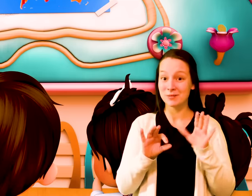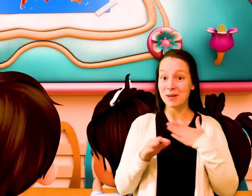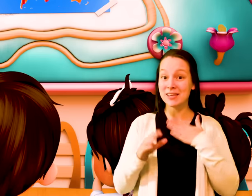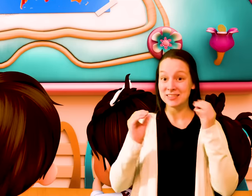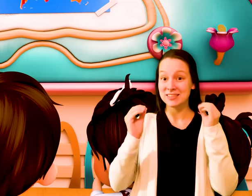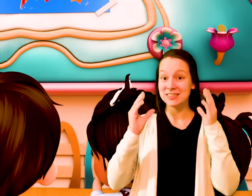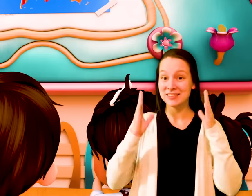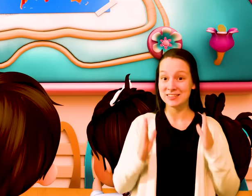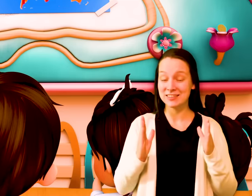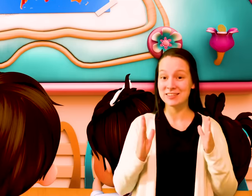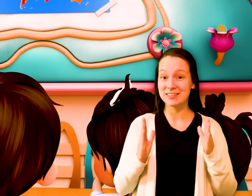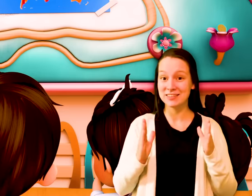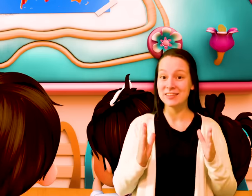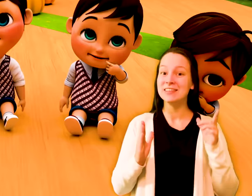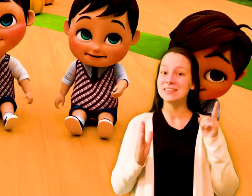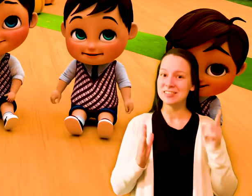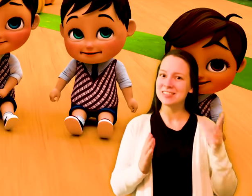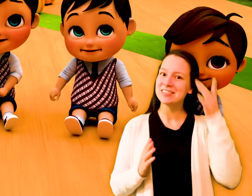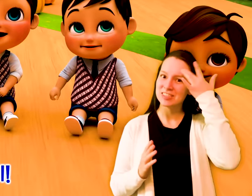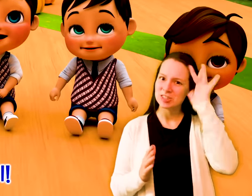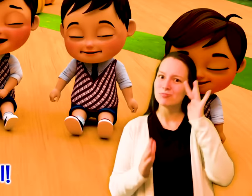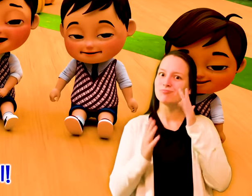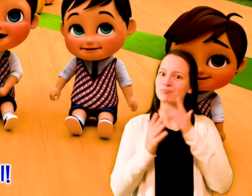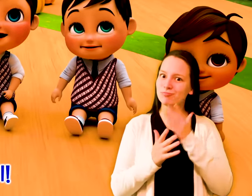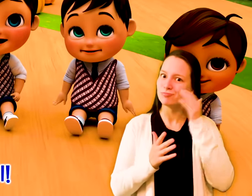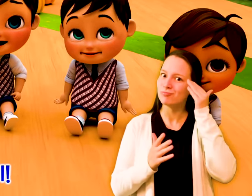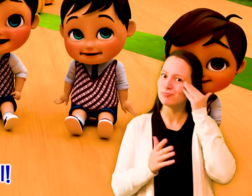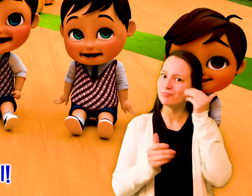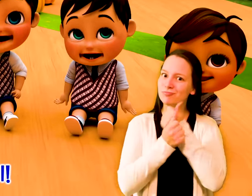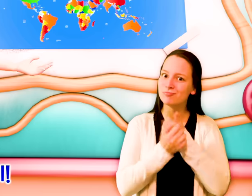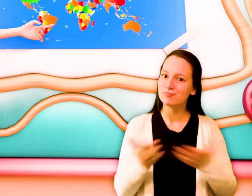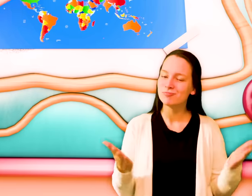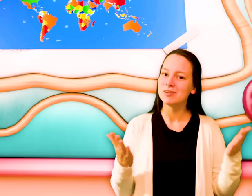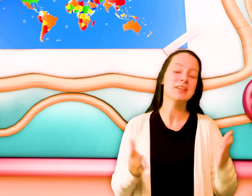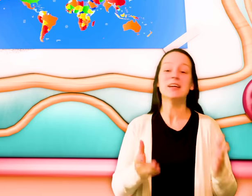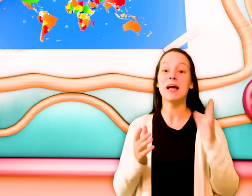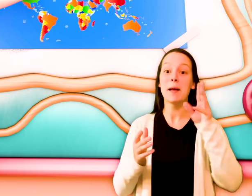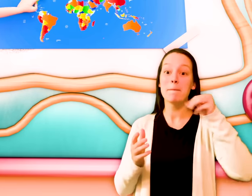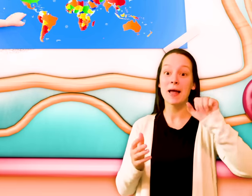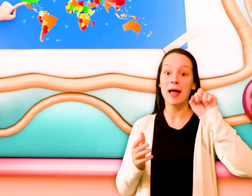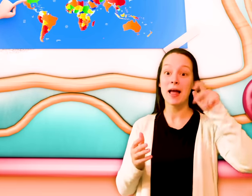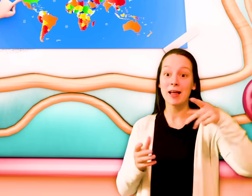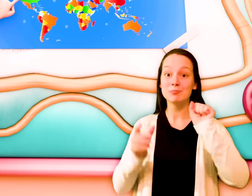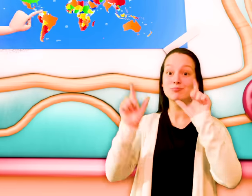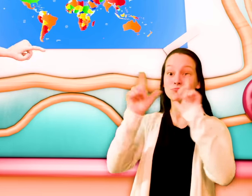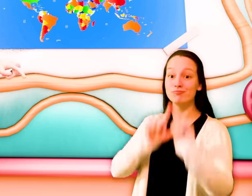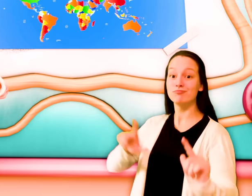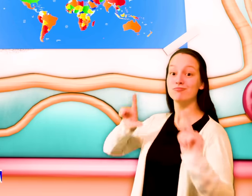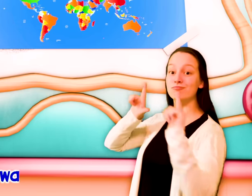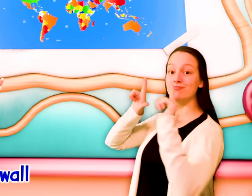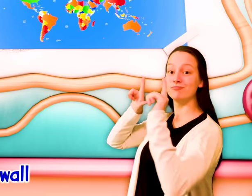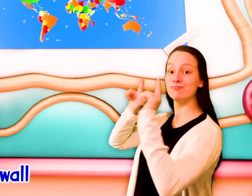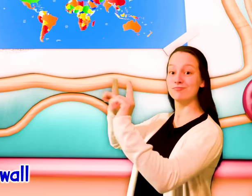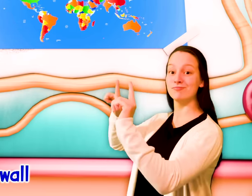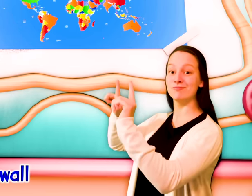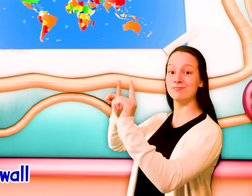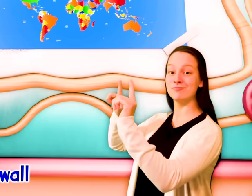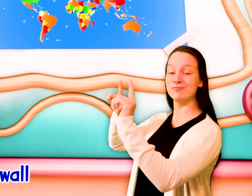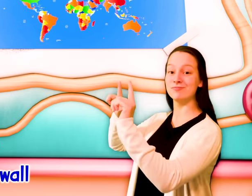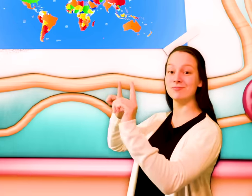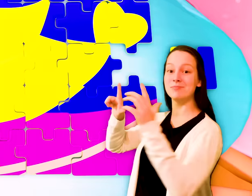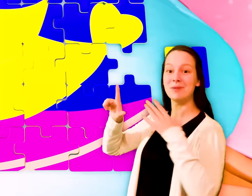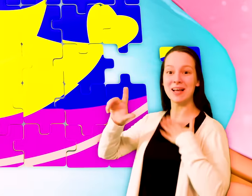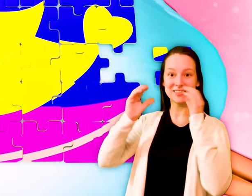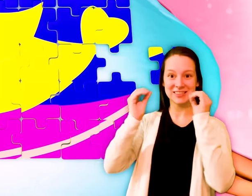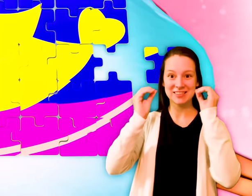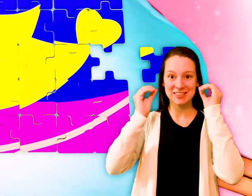worthwhile. My teacher knows it all and hangs maps on the